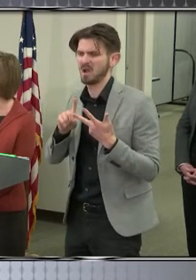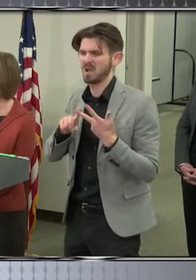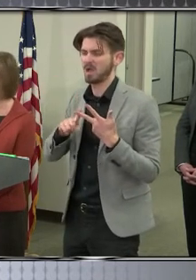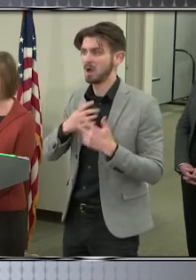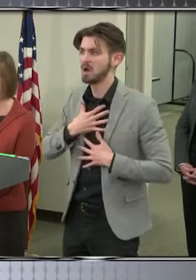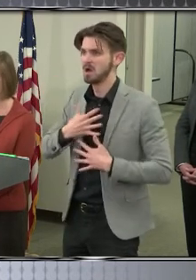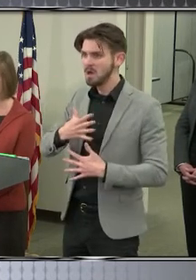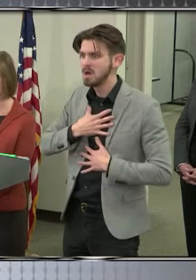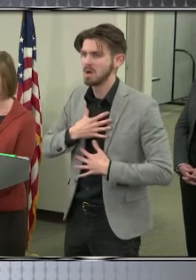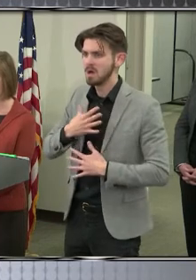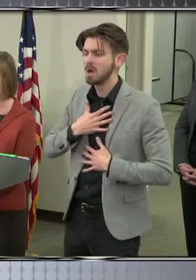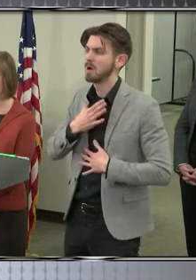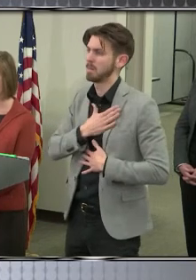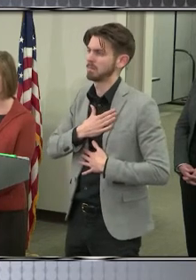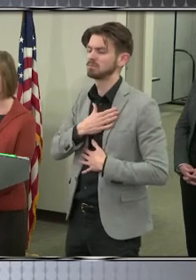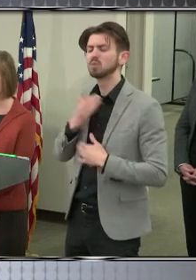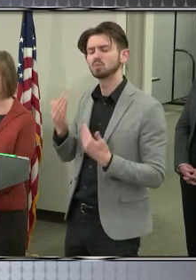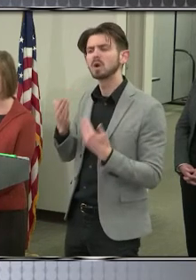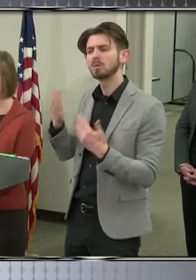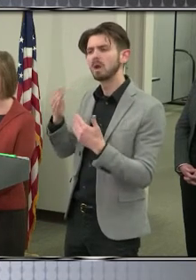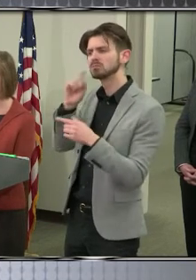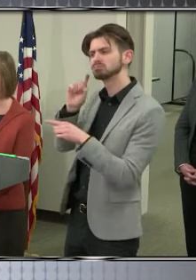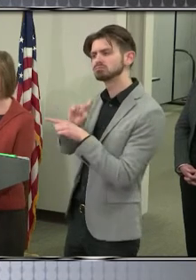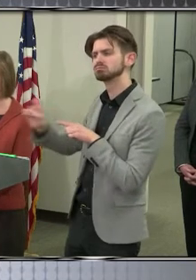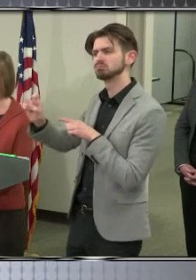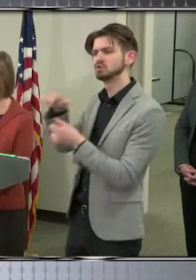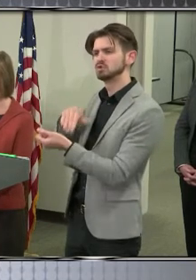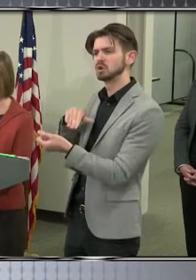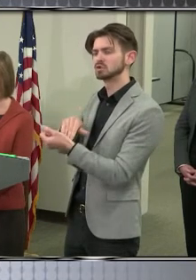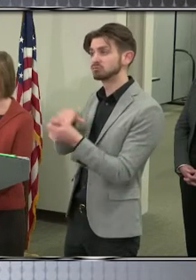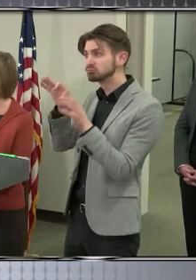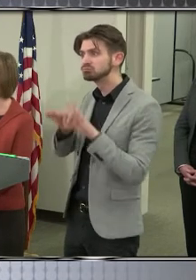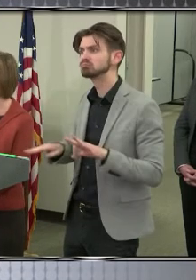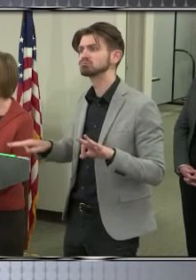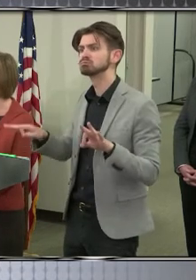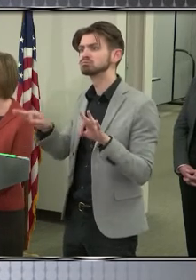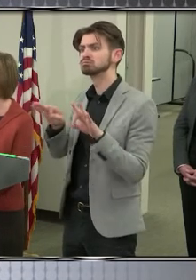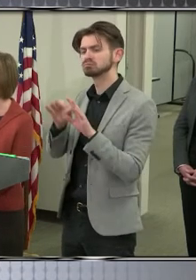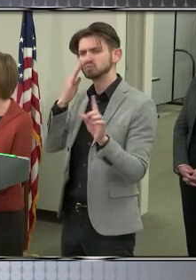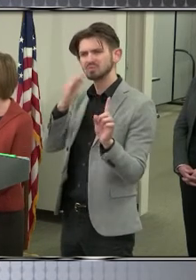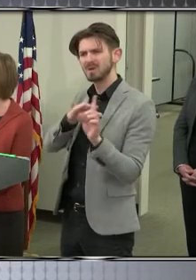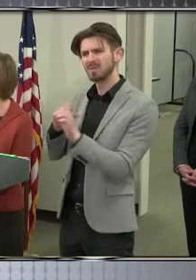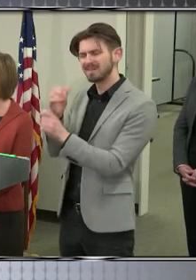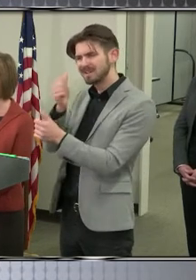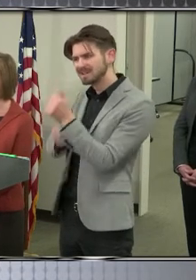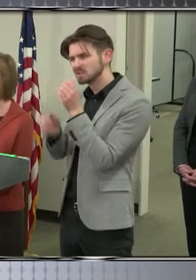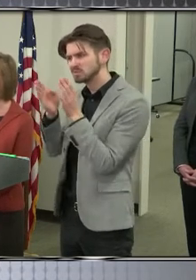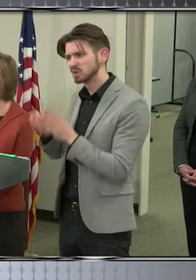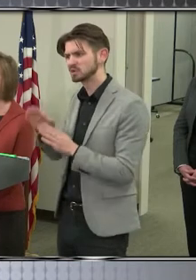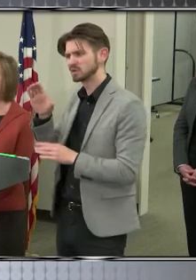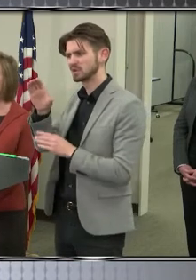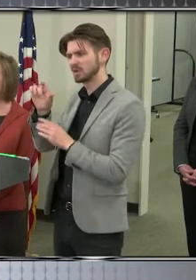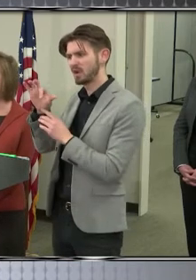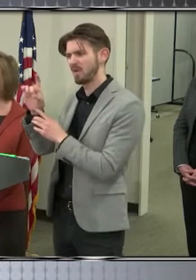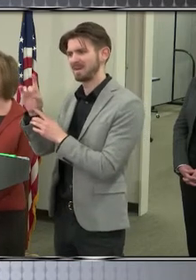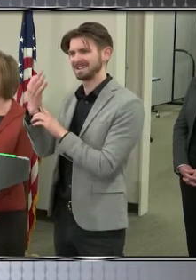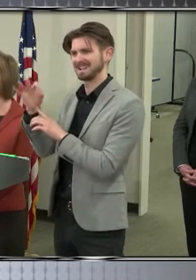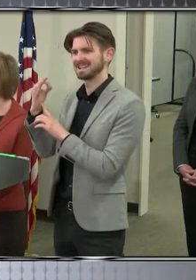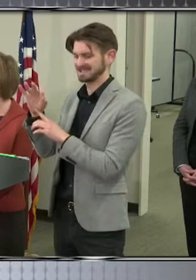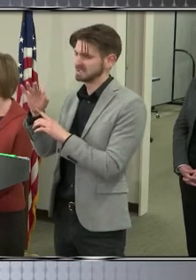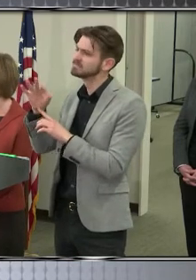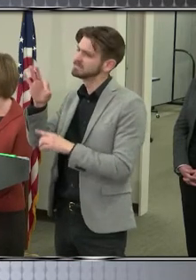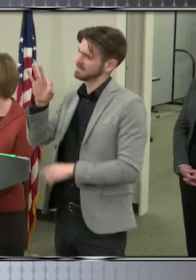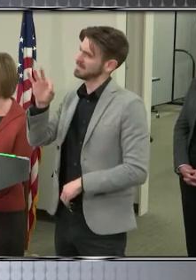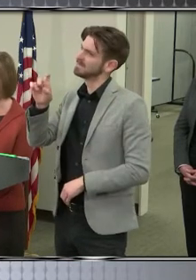medical provider. It's important to remember almost everyone with COVID-19 has a fever, which would be